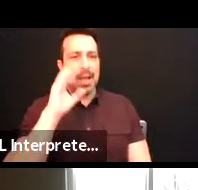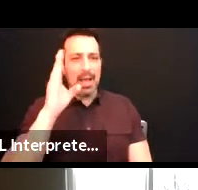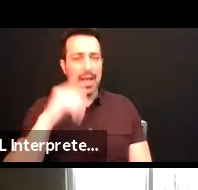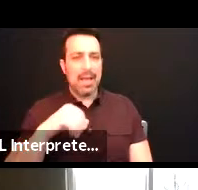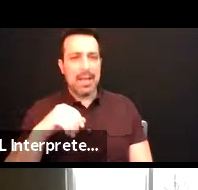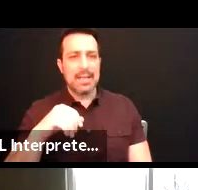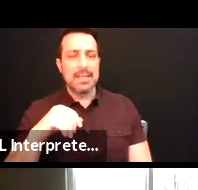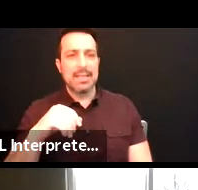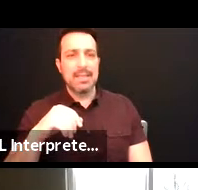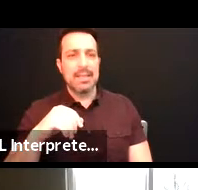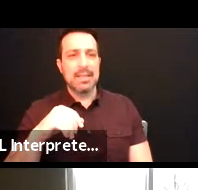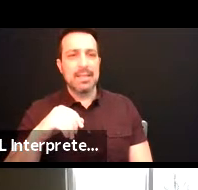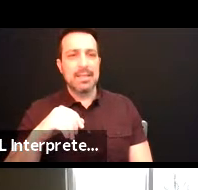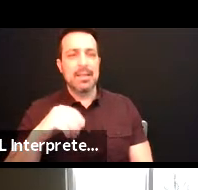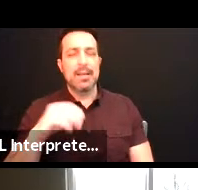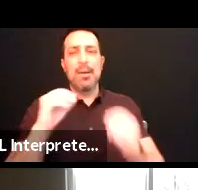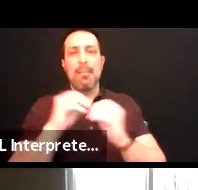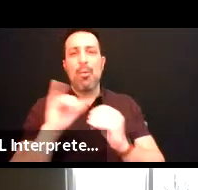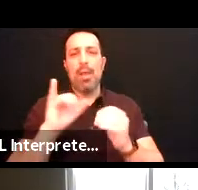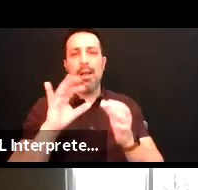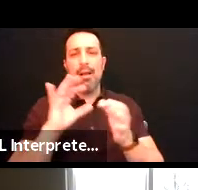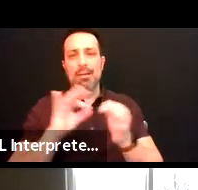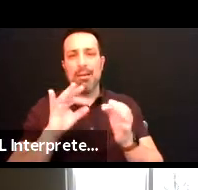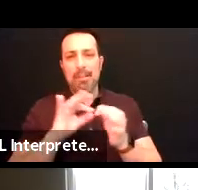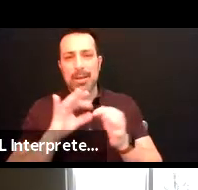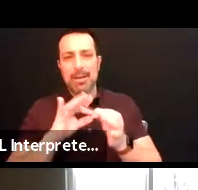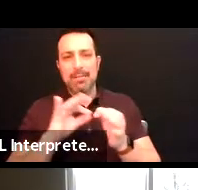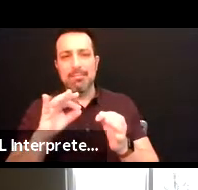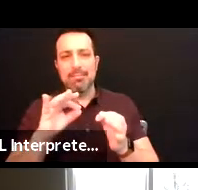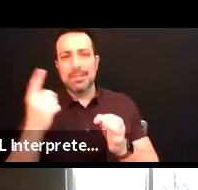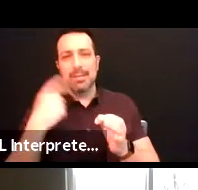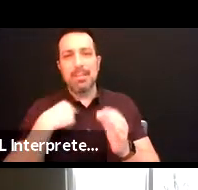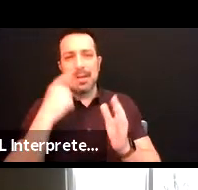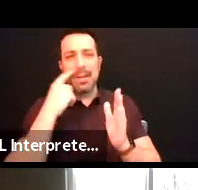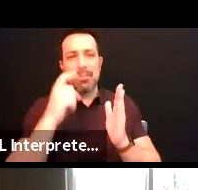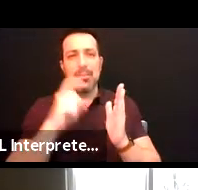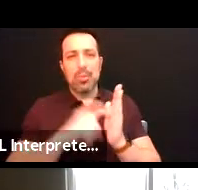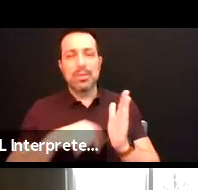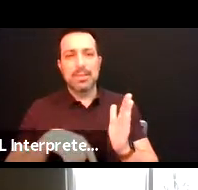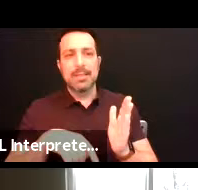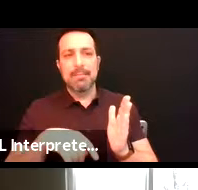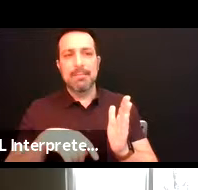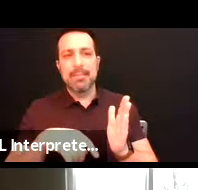is it's more just a comment and just something I'm noticing.